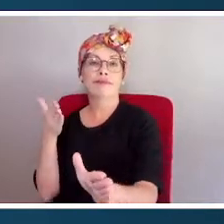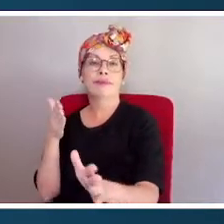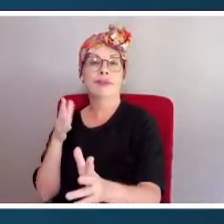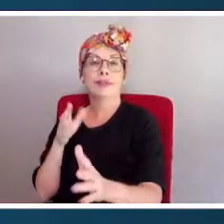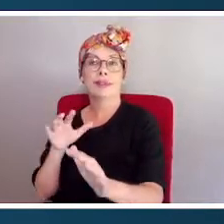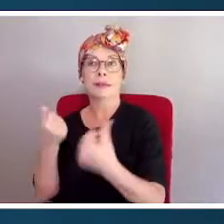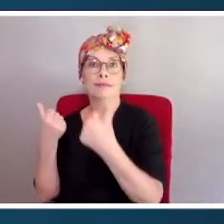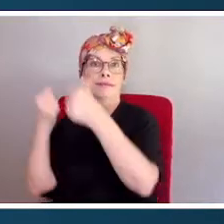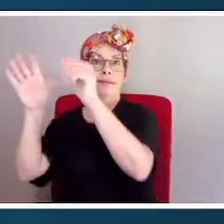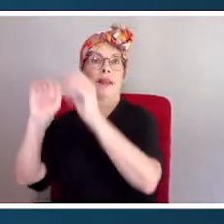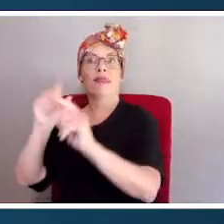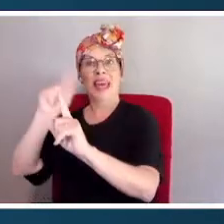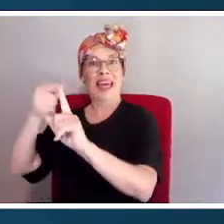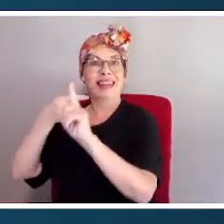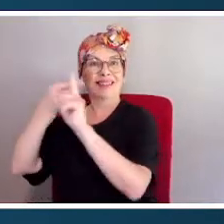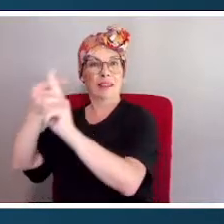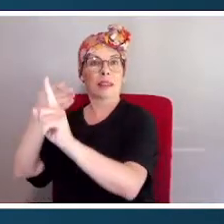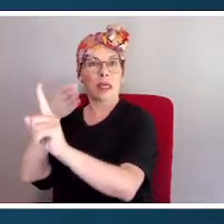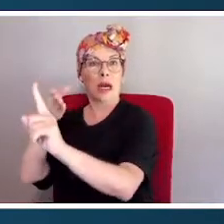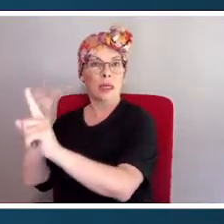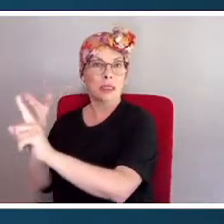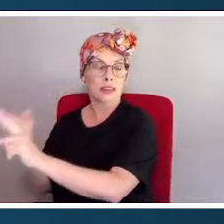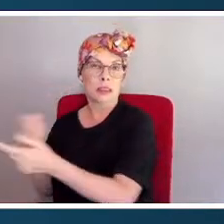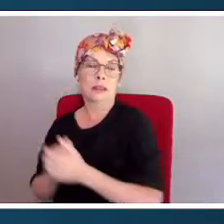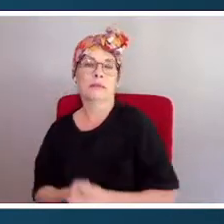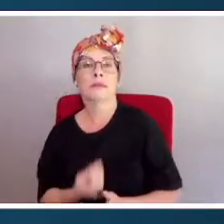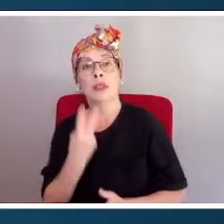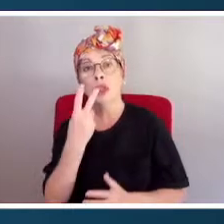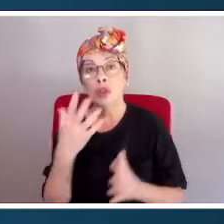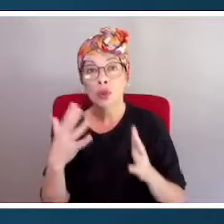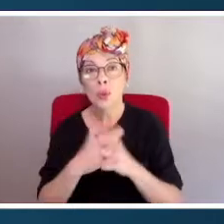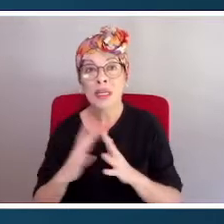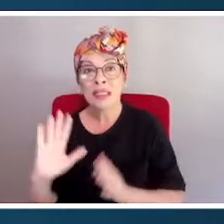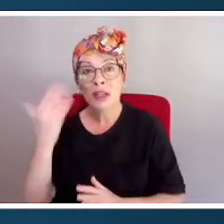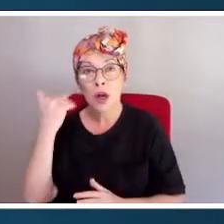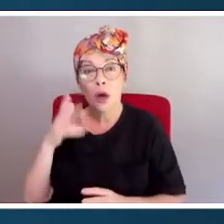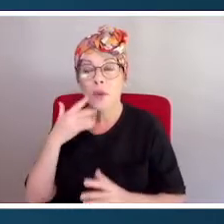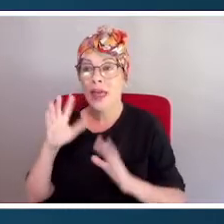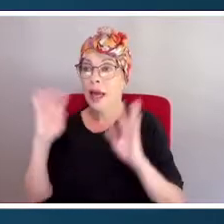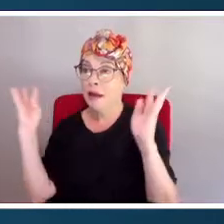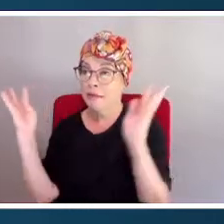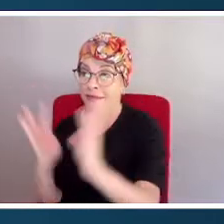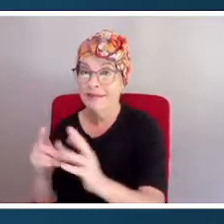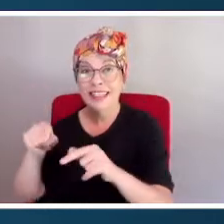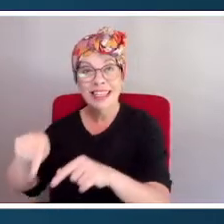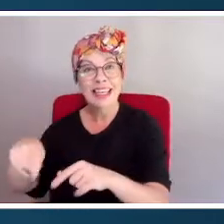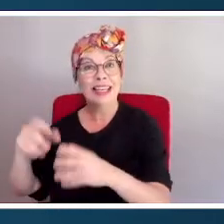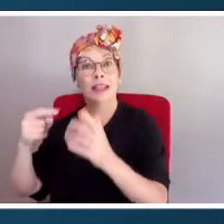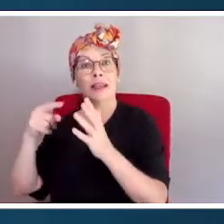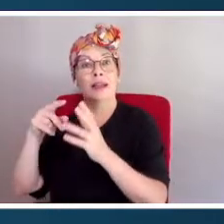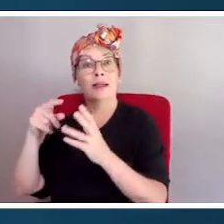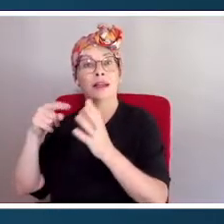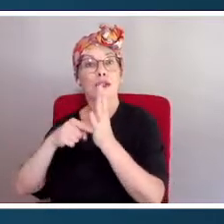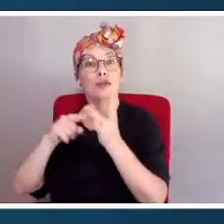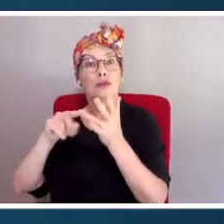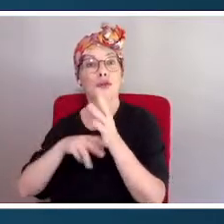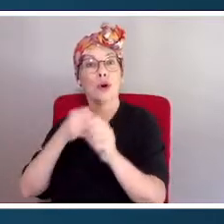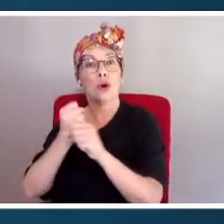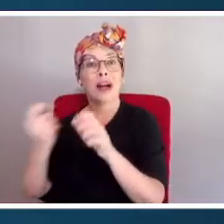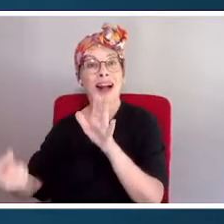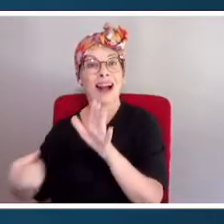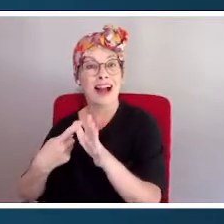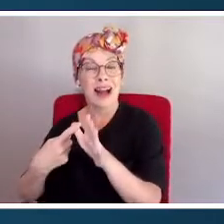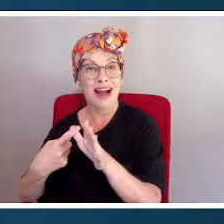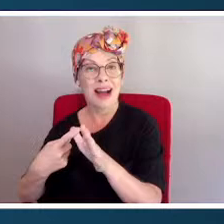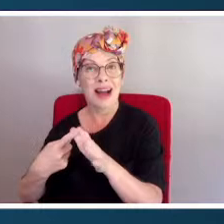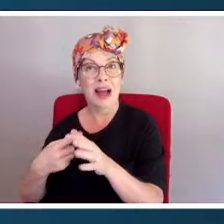Rarotonga, where they expressed their growing frustration at the pace of delivery of development programs by many of our development partners.